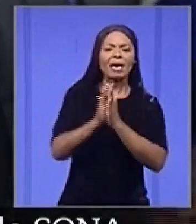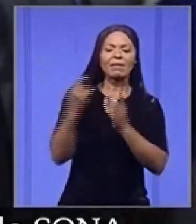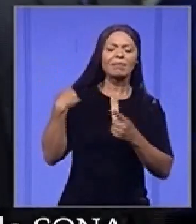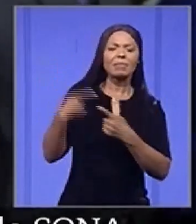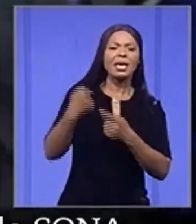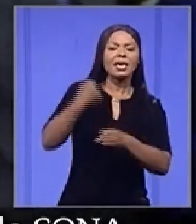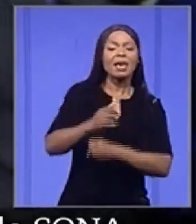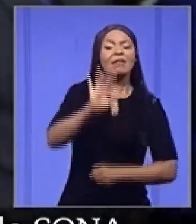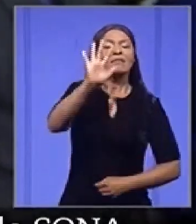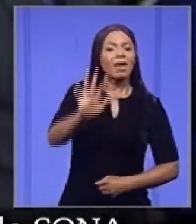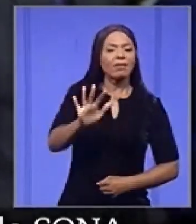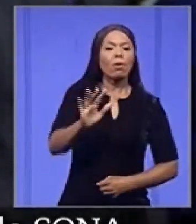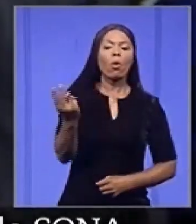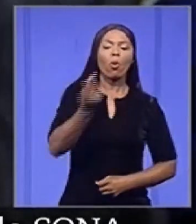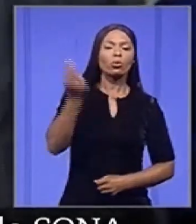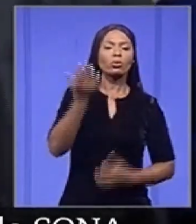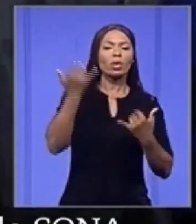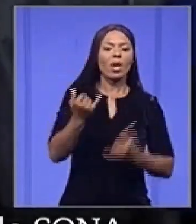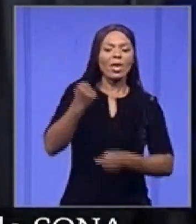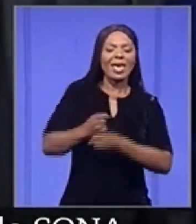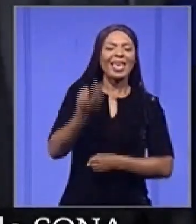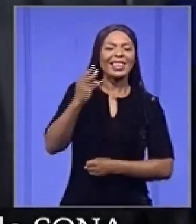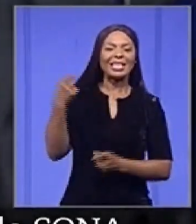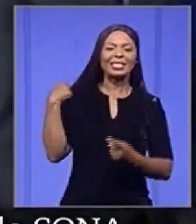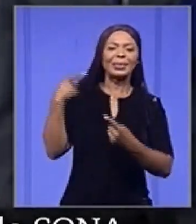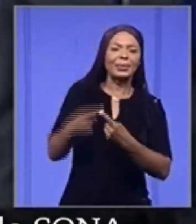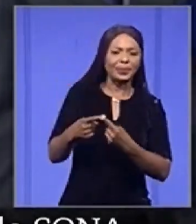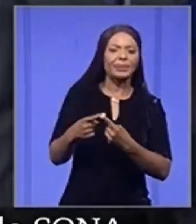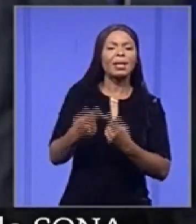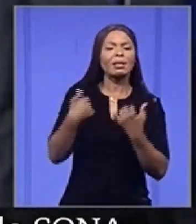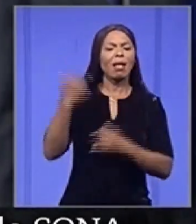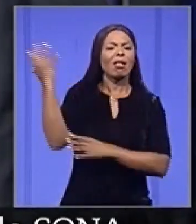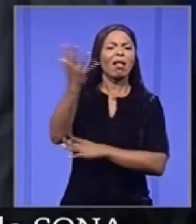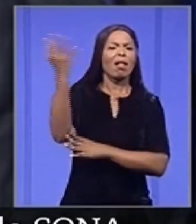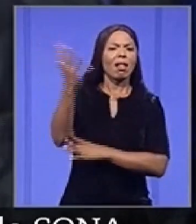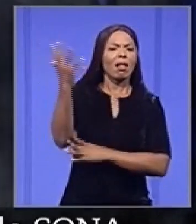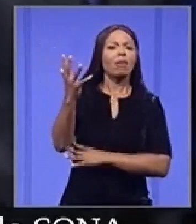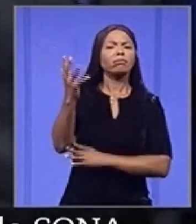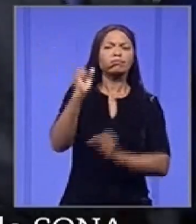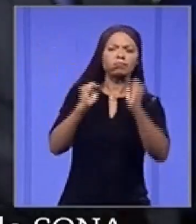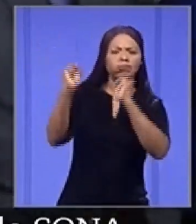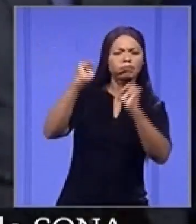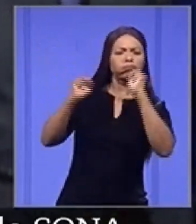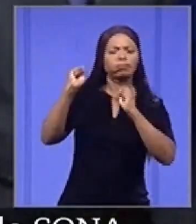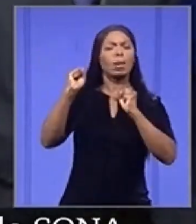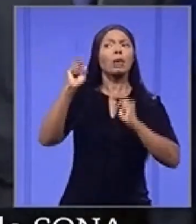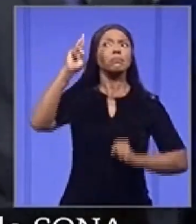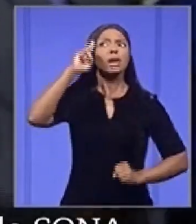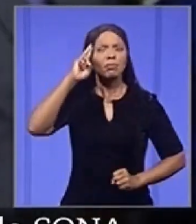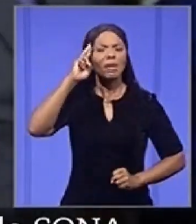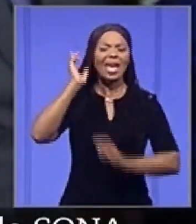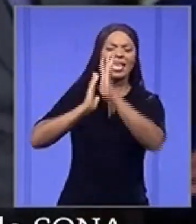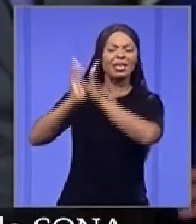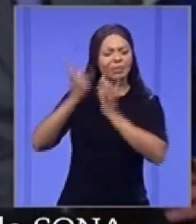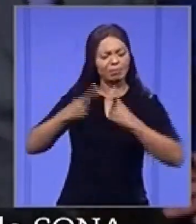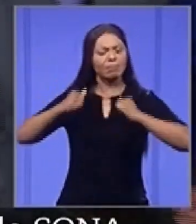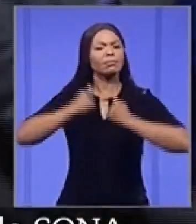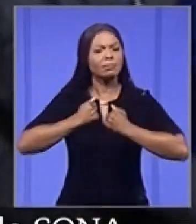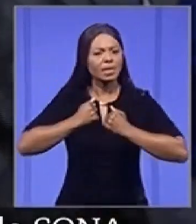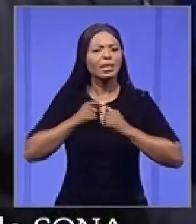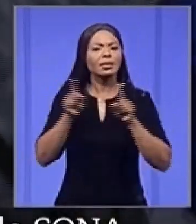a lebeletse le gape the past 30 years. So ke bona ile polelo e kgolo re thusitseng kudu gore re gopole gore re tswa go kae gore re kgone go ba